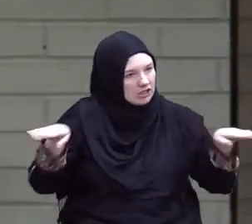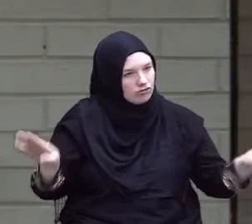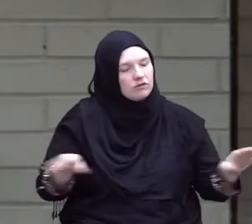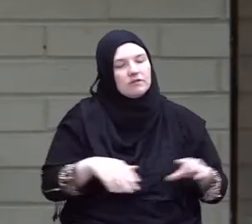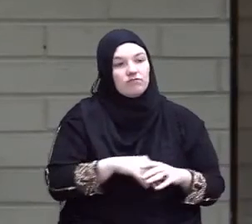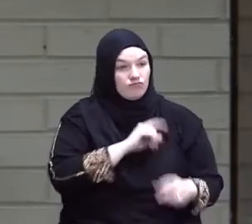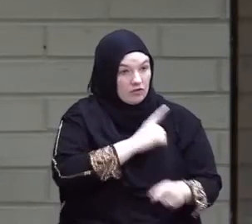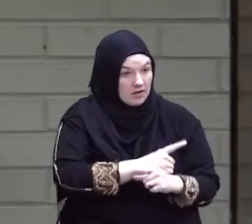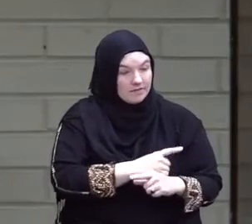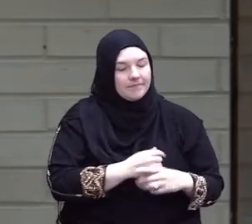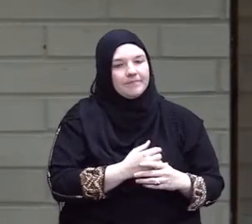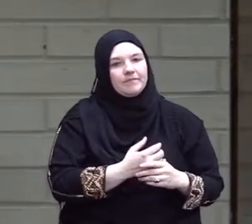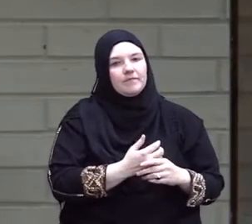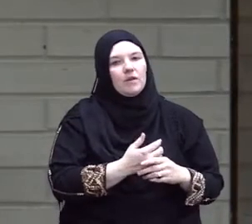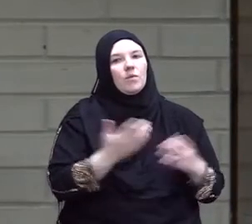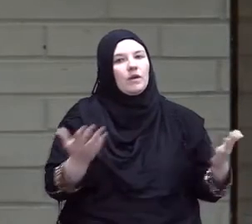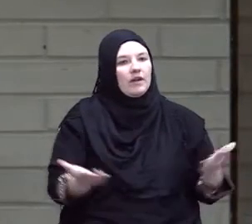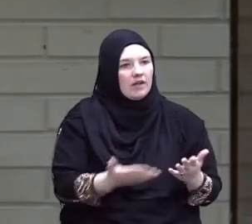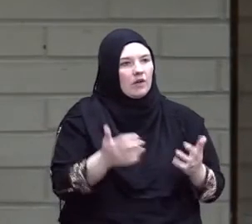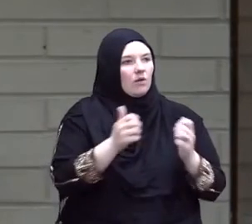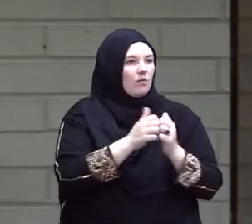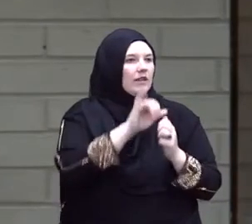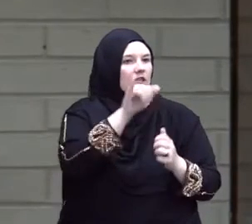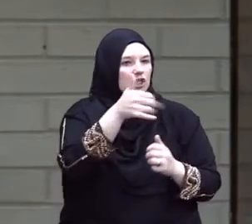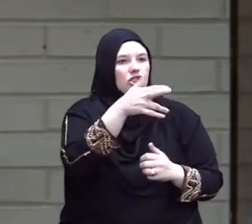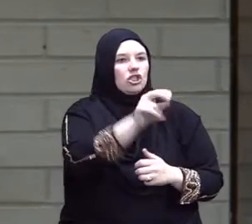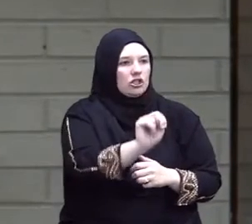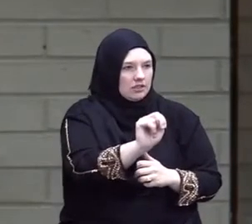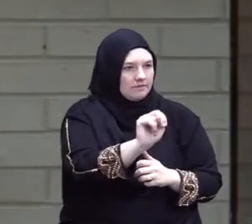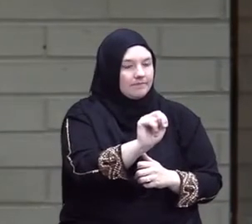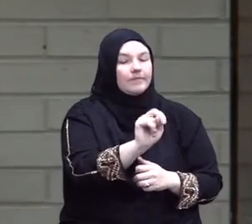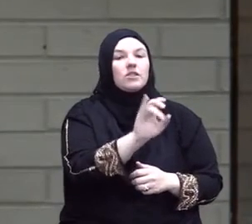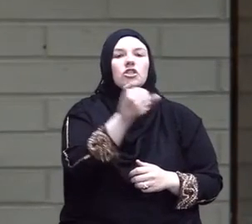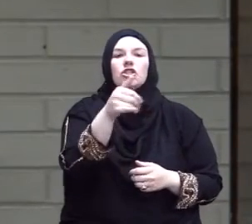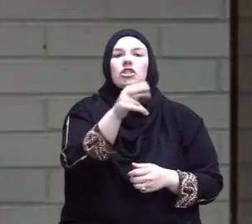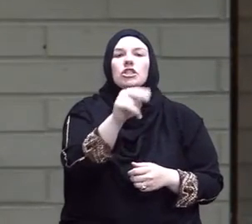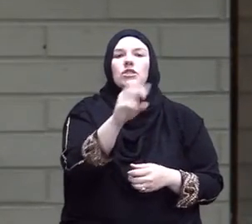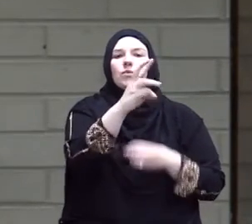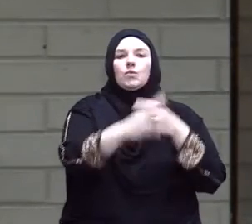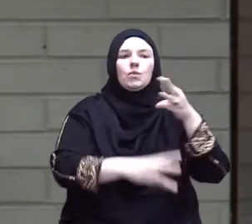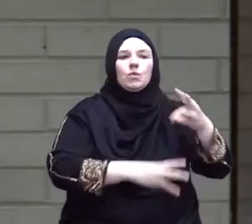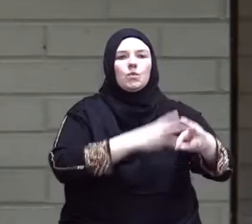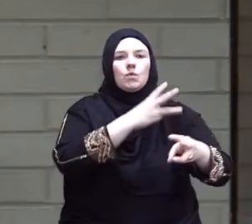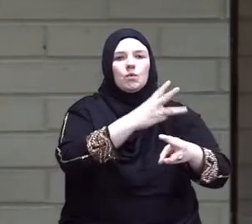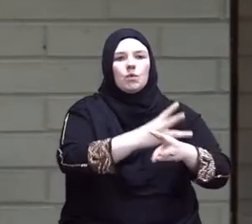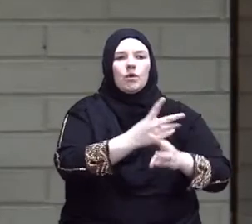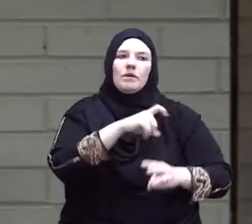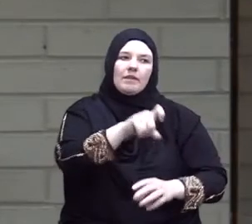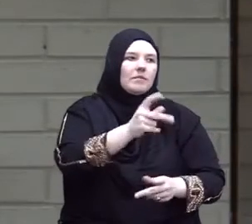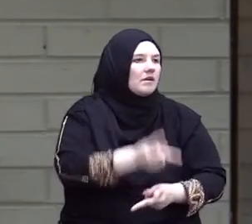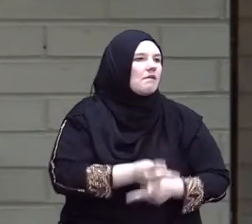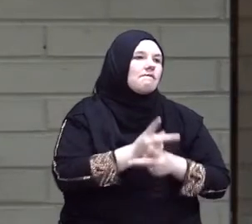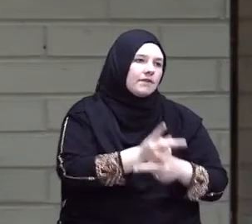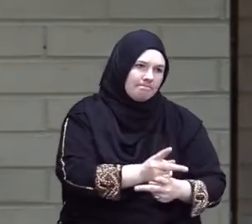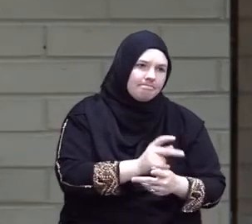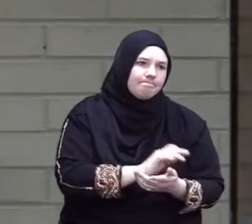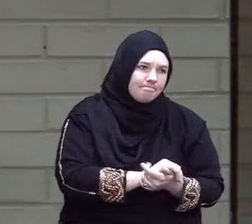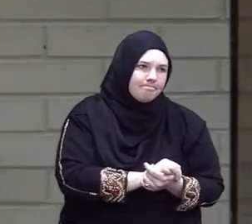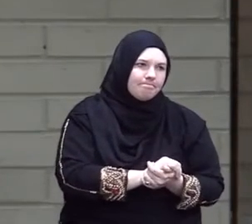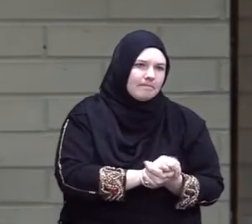with angels, right? And we are here with the jinn. The jinn is a world that we have to be